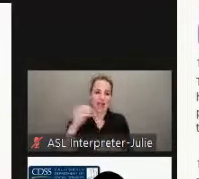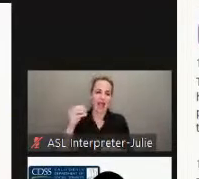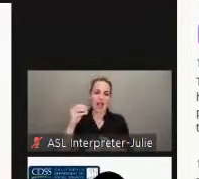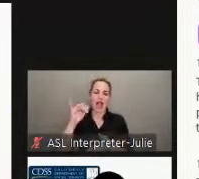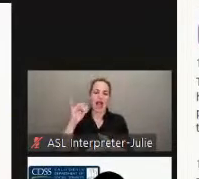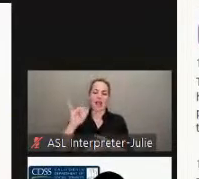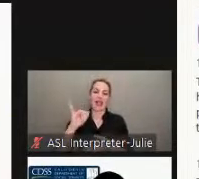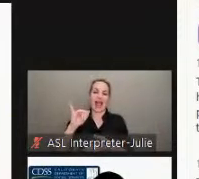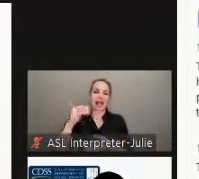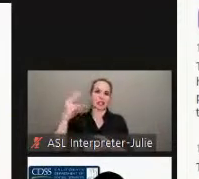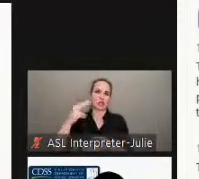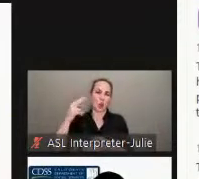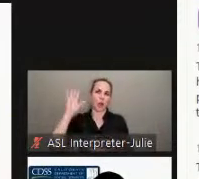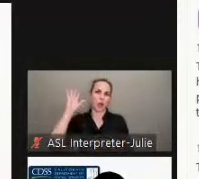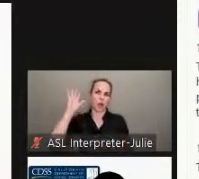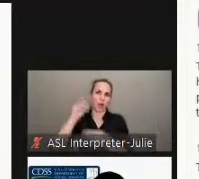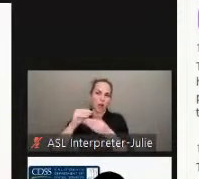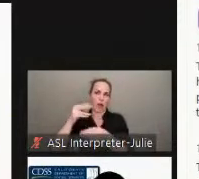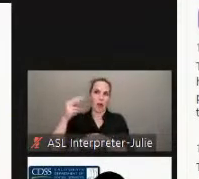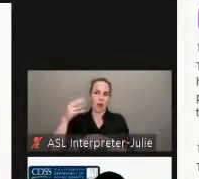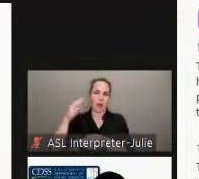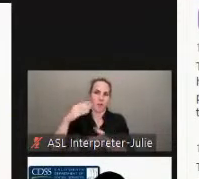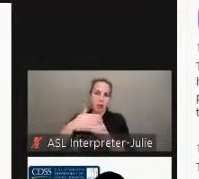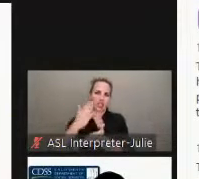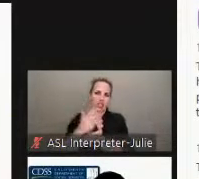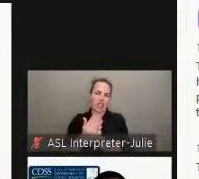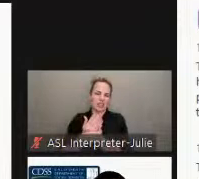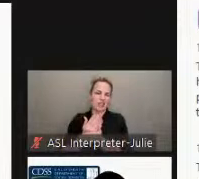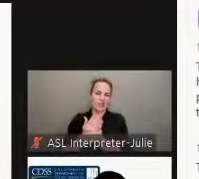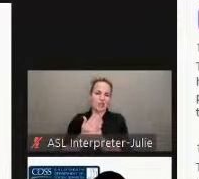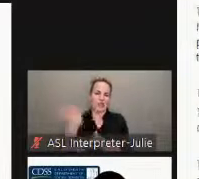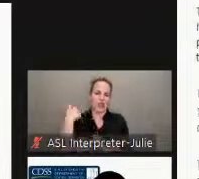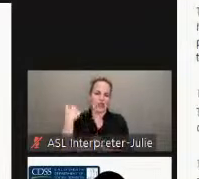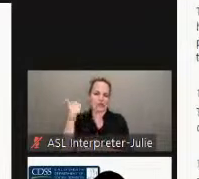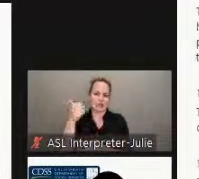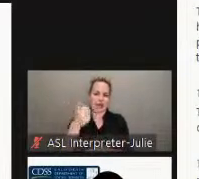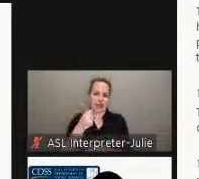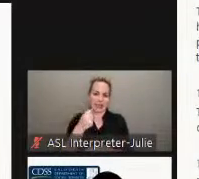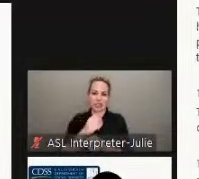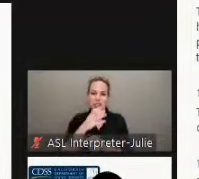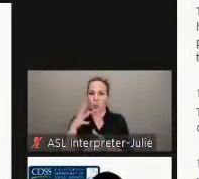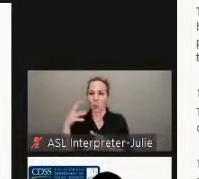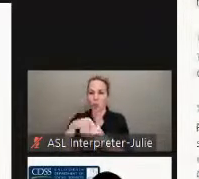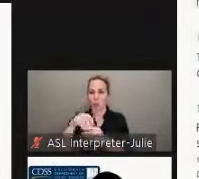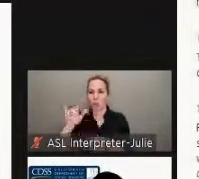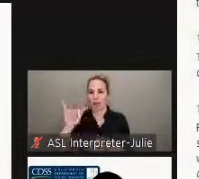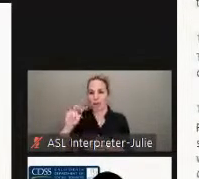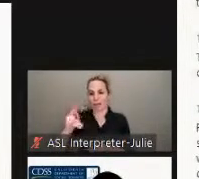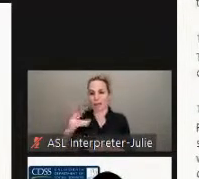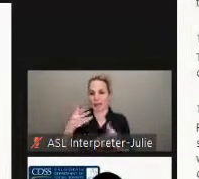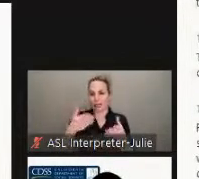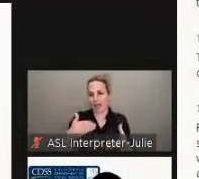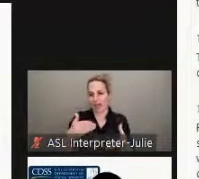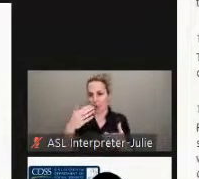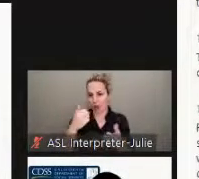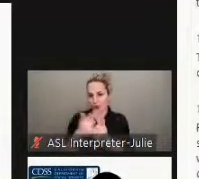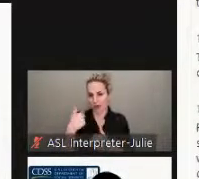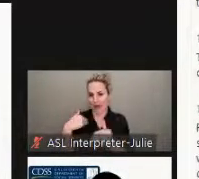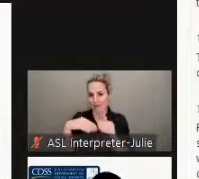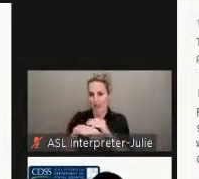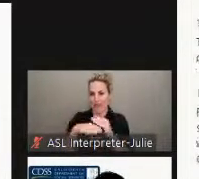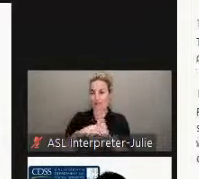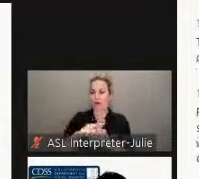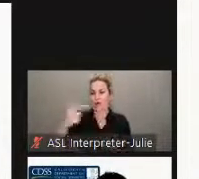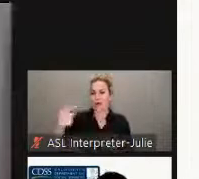over the last 10 years. We'll go ahead and throw that link in the chat so everybody also has access to the link. And from there, we'll hand it back to